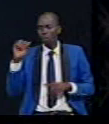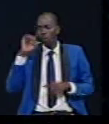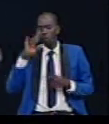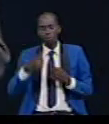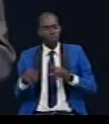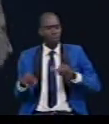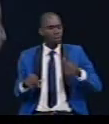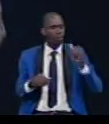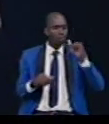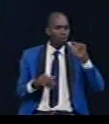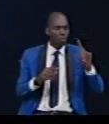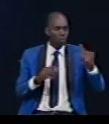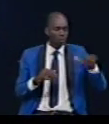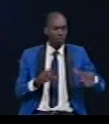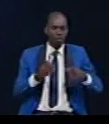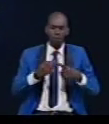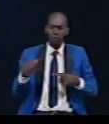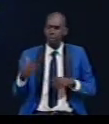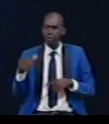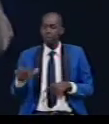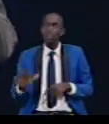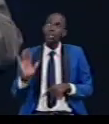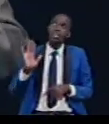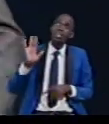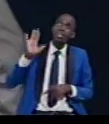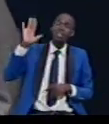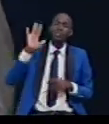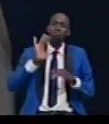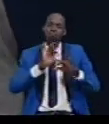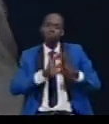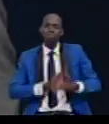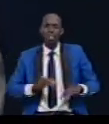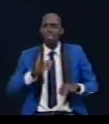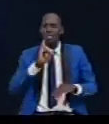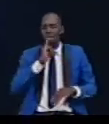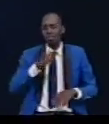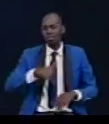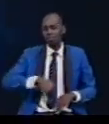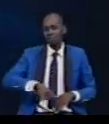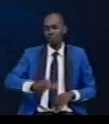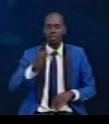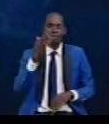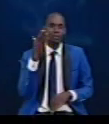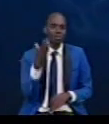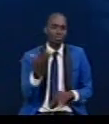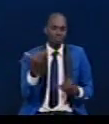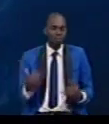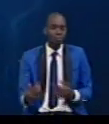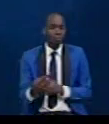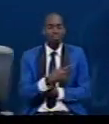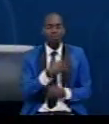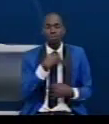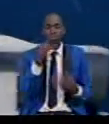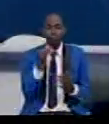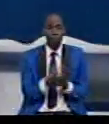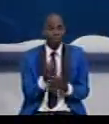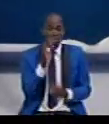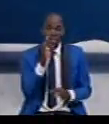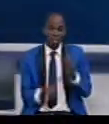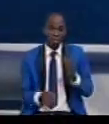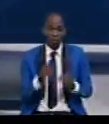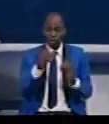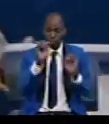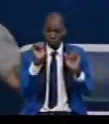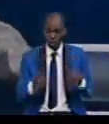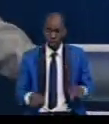His compassion is still there today. And he says, if thou canst do anything, my